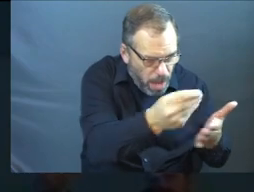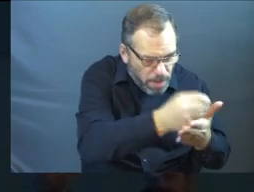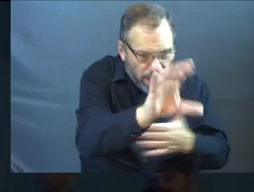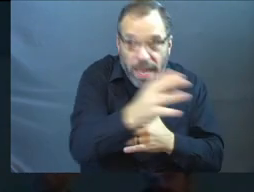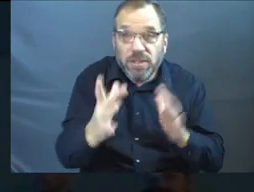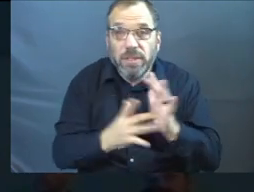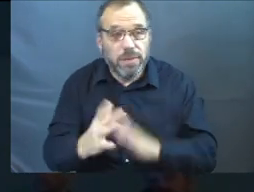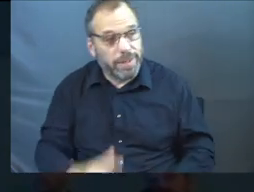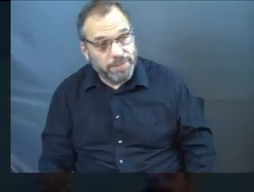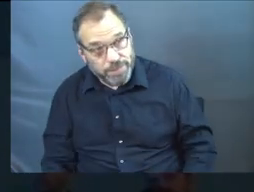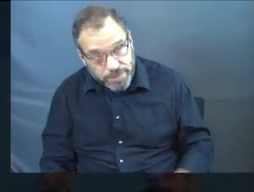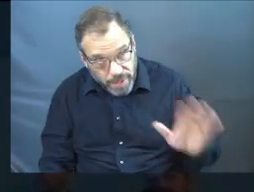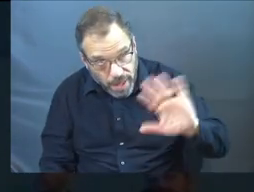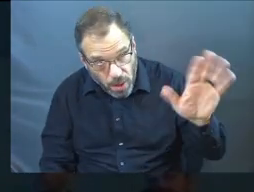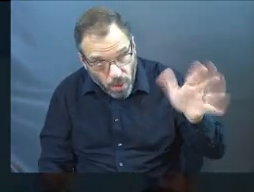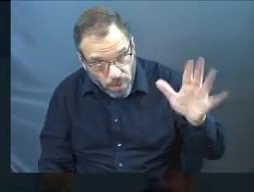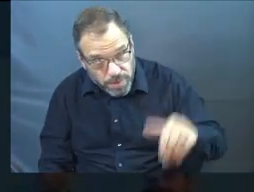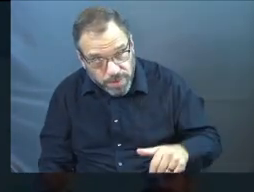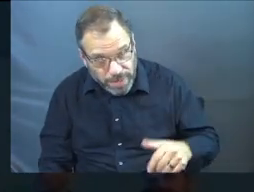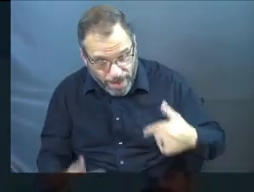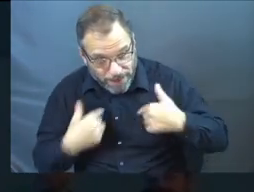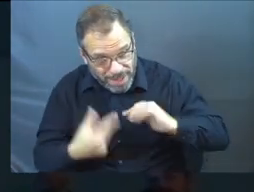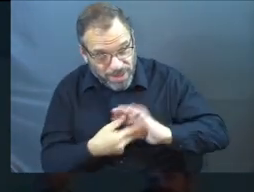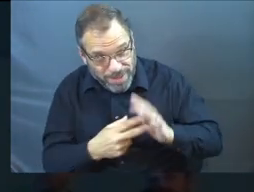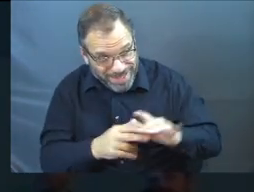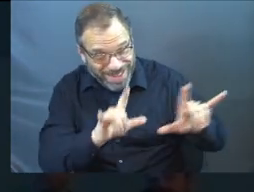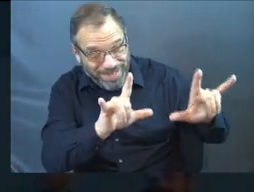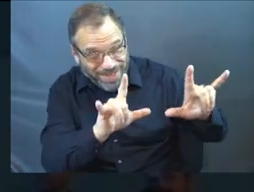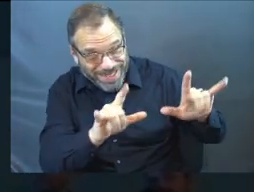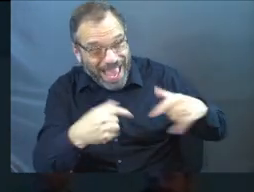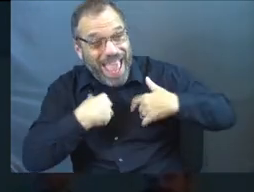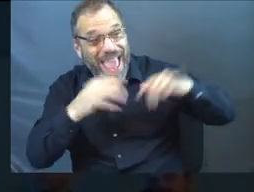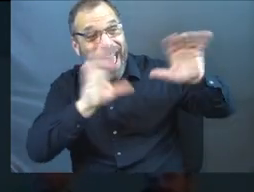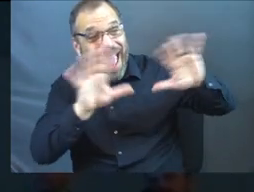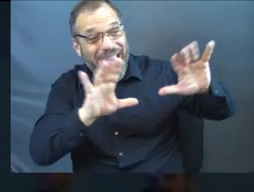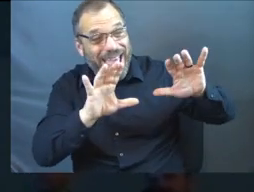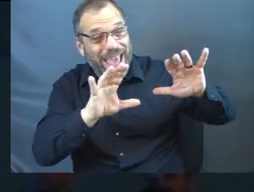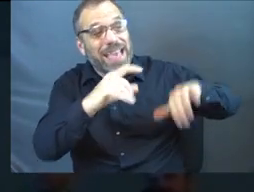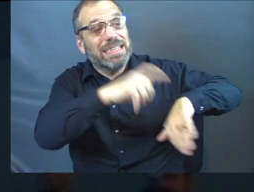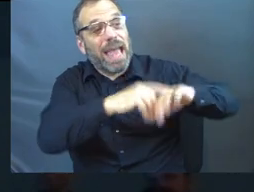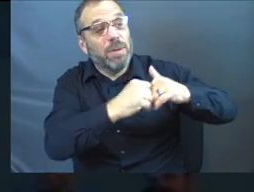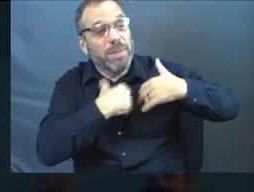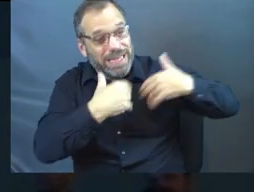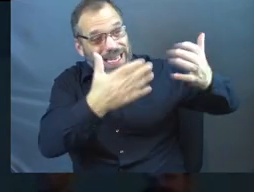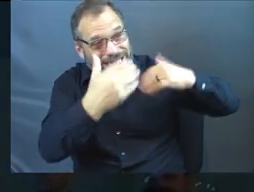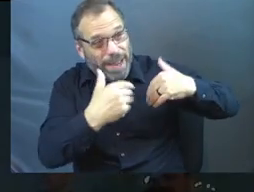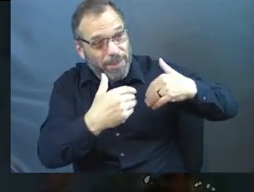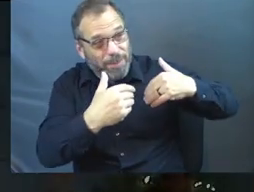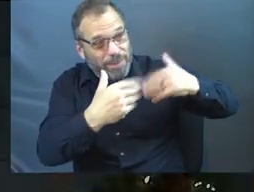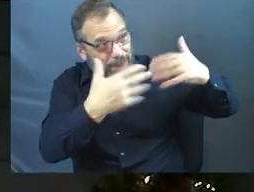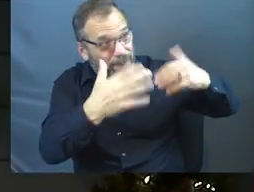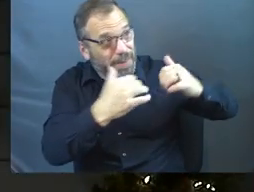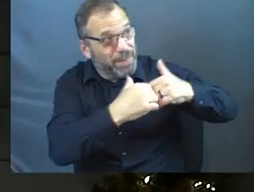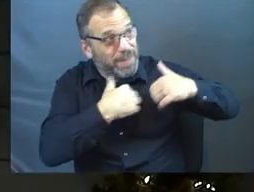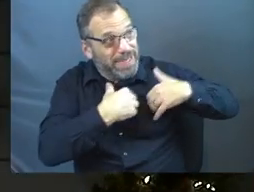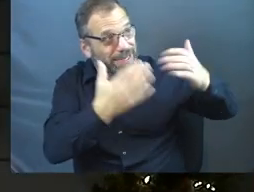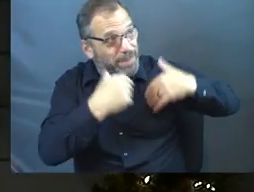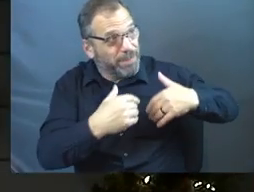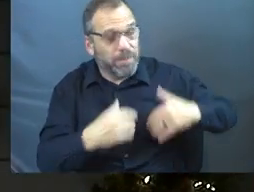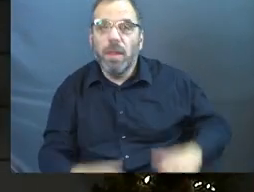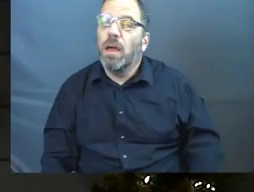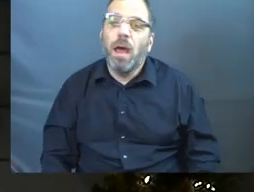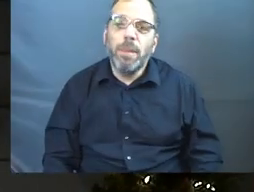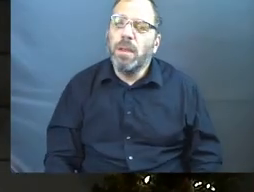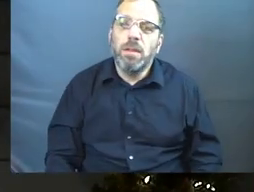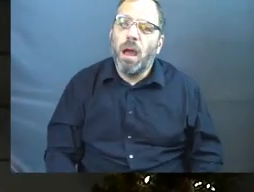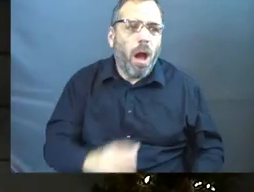here. I sure am the reason, and I love you. So spend time with me. Bring me into this. The other